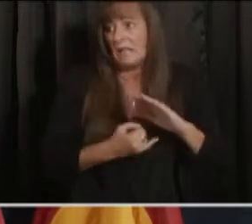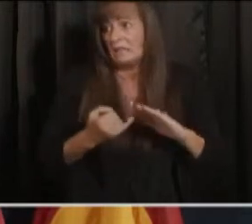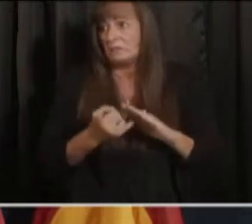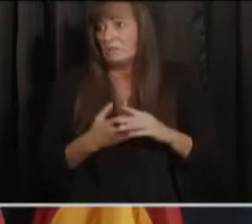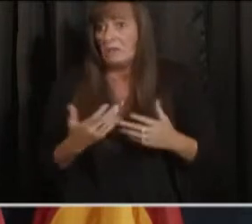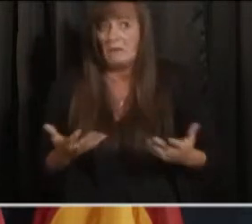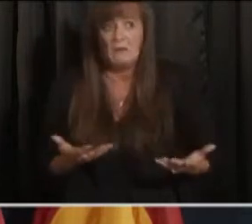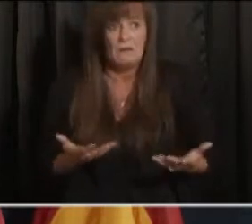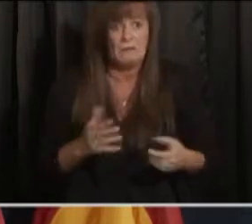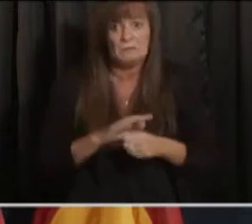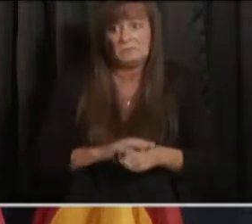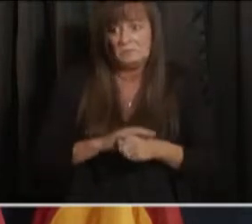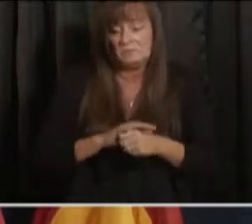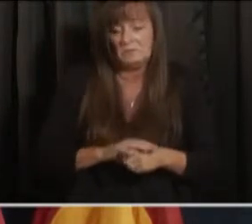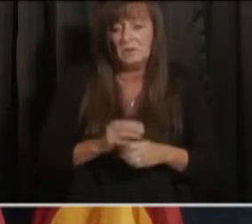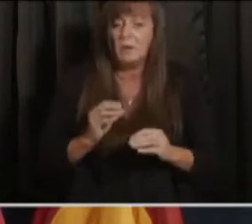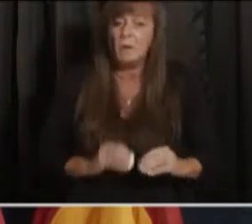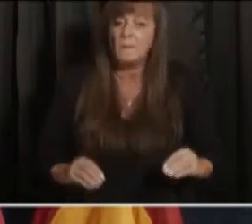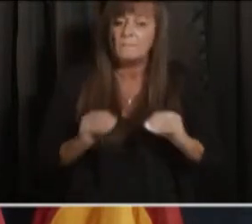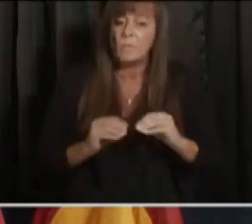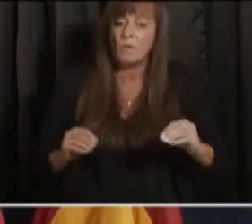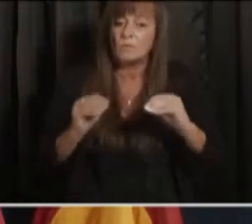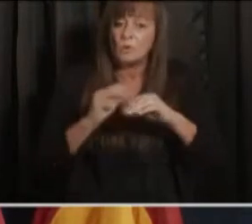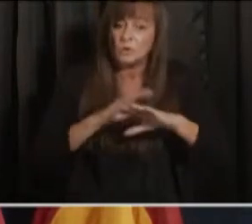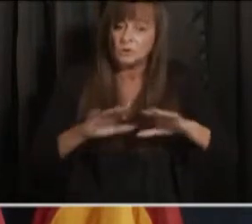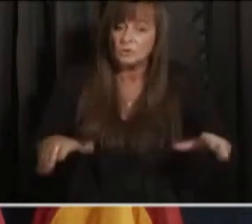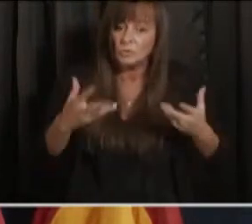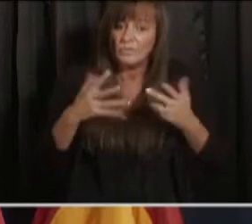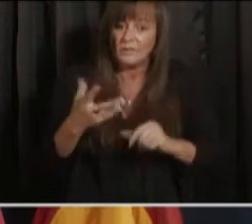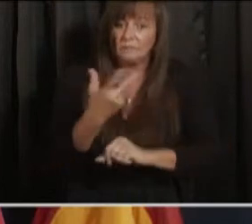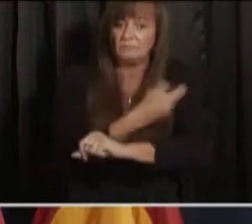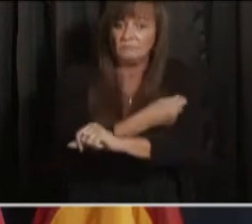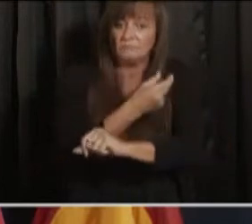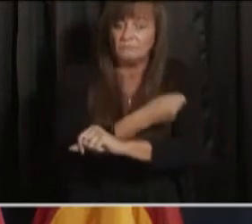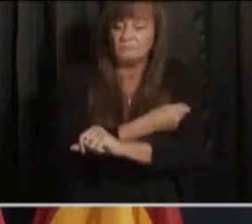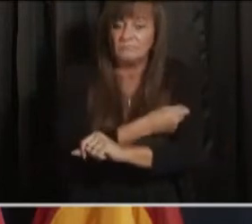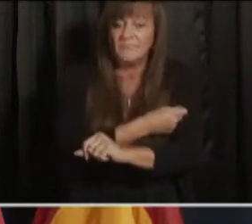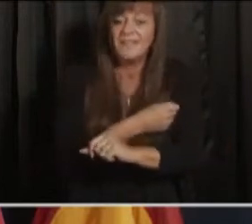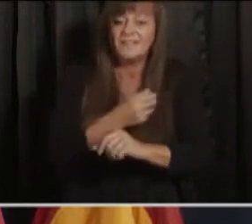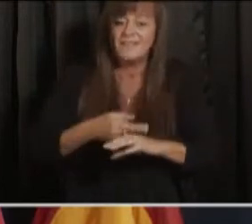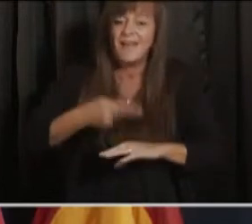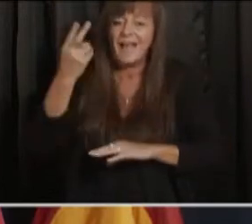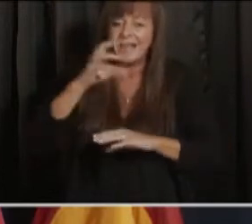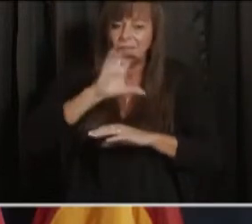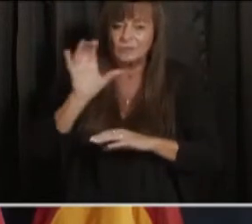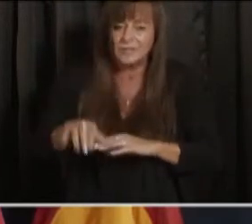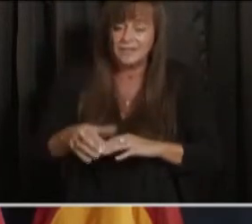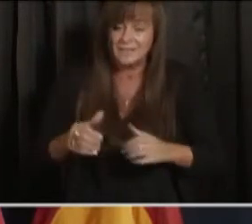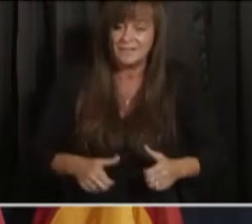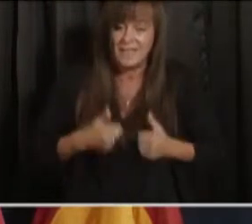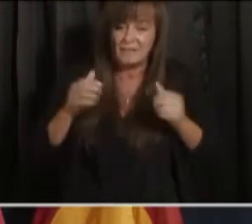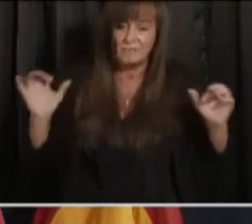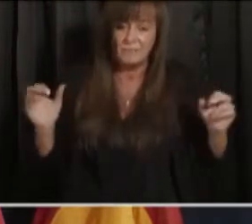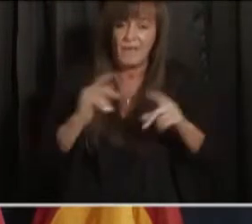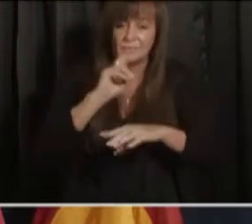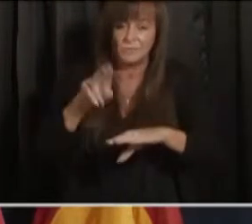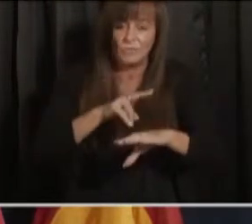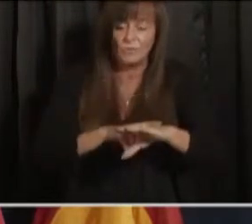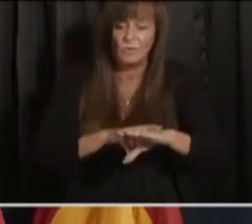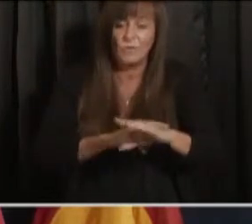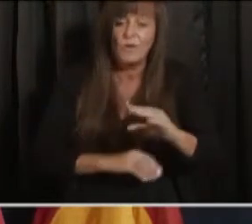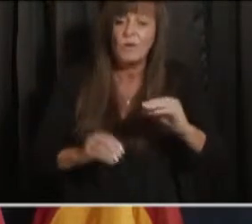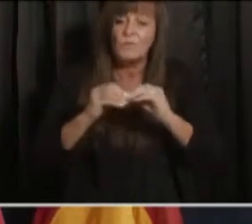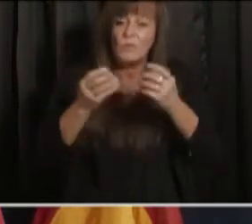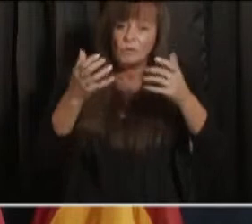receive the COVID vaccine, the higher the likelihood that life can return to normal. There will be more opportunities for kids to